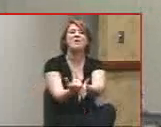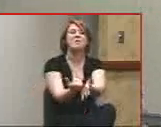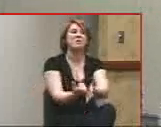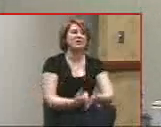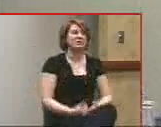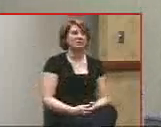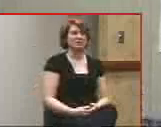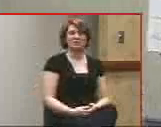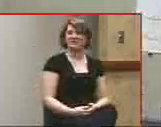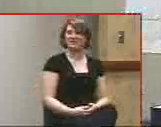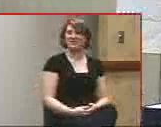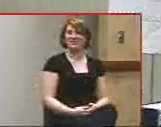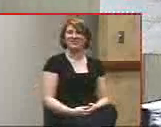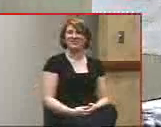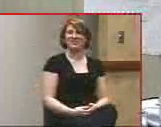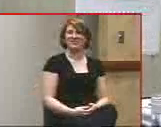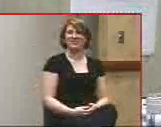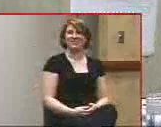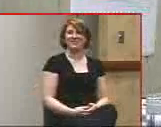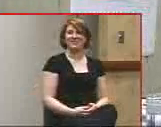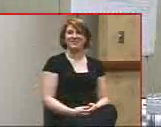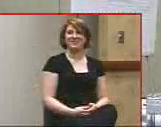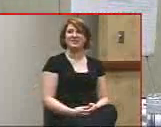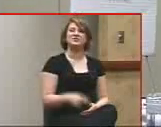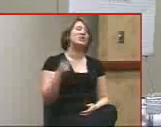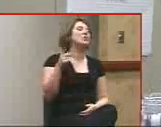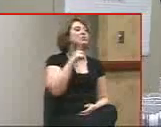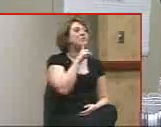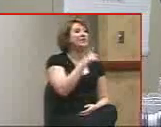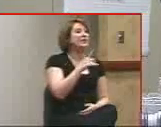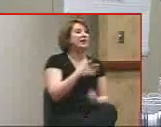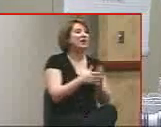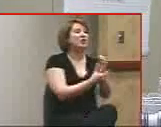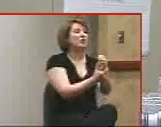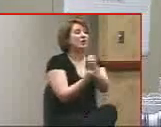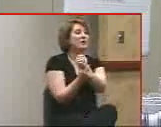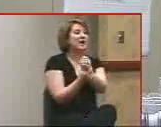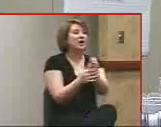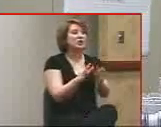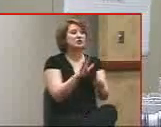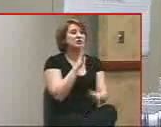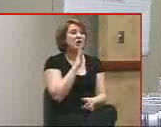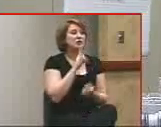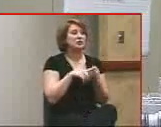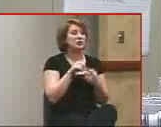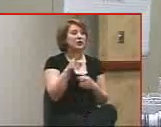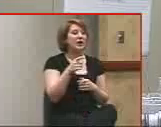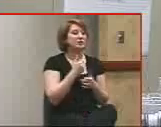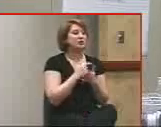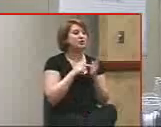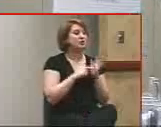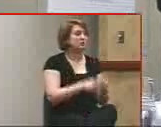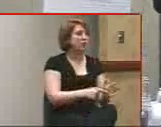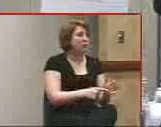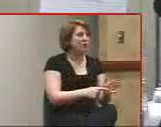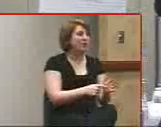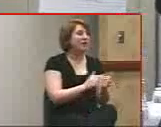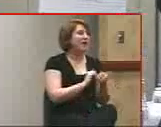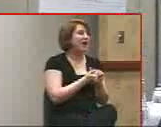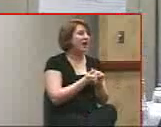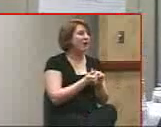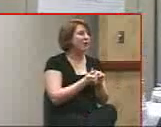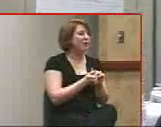Okay, so you're literally going to go in and grab her hand and talk to her and show her how. Perfect. That's what